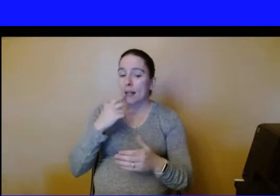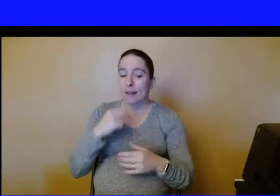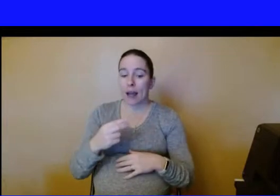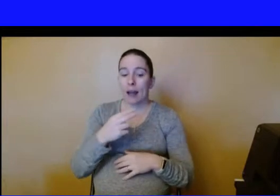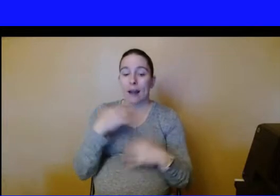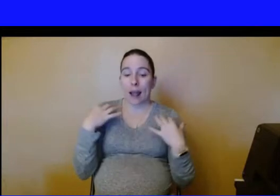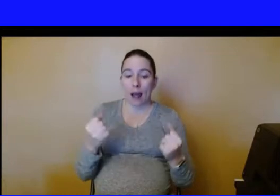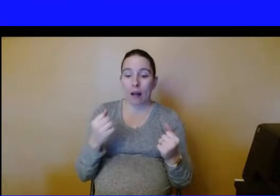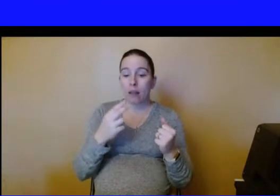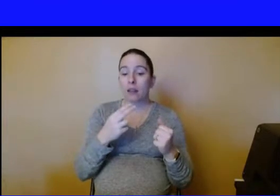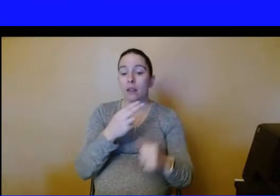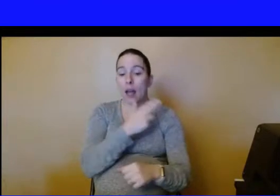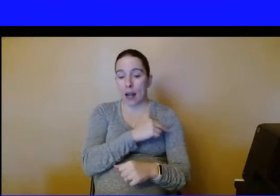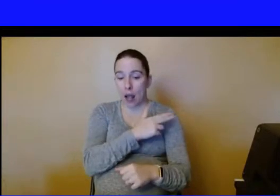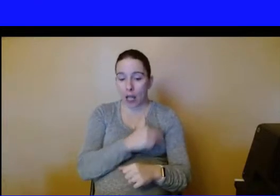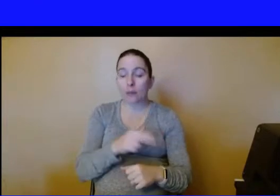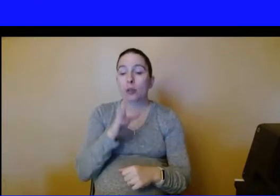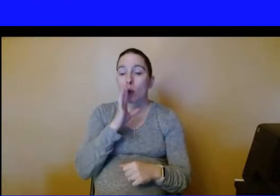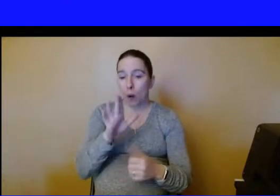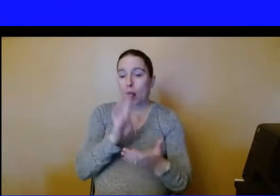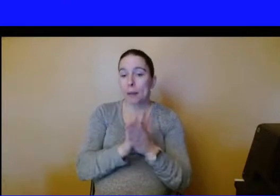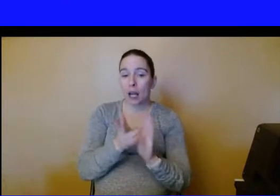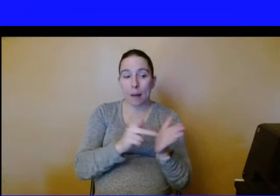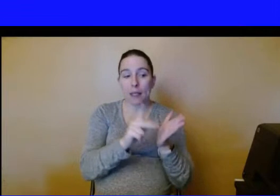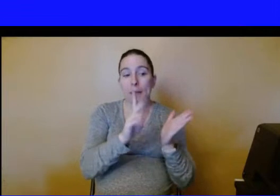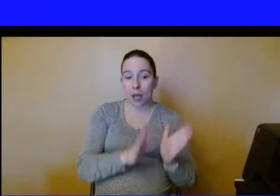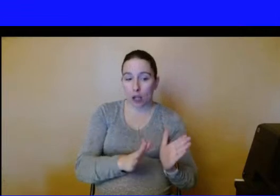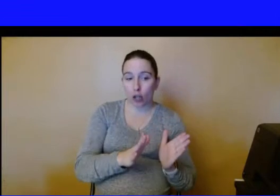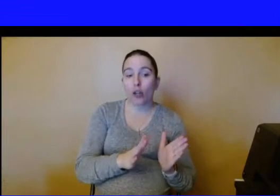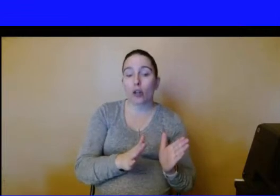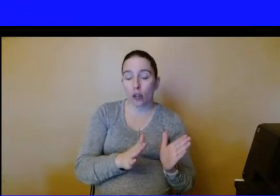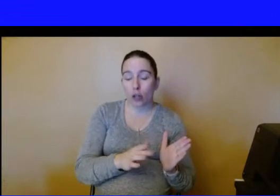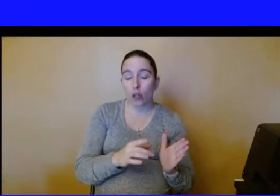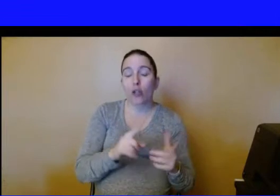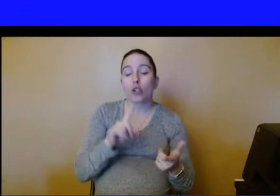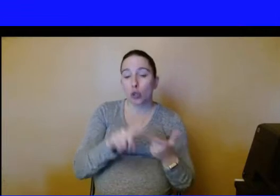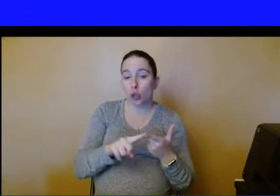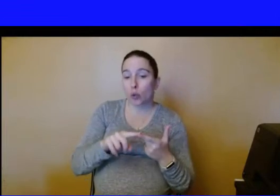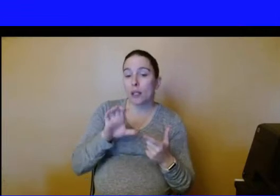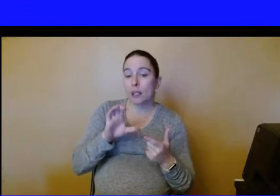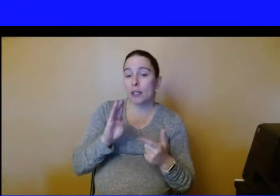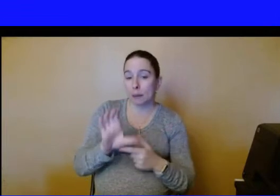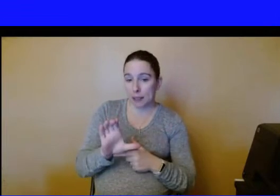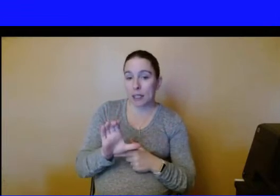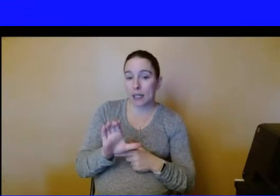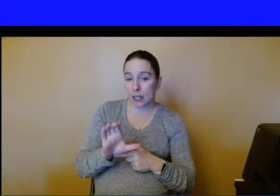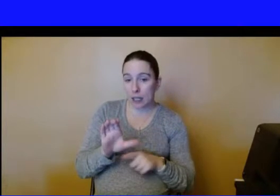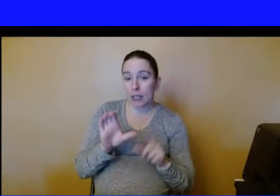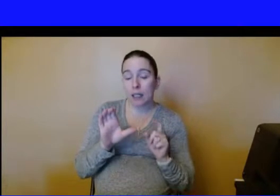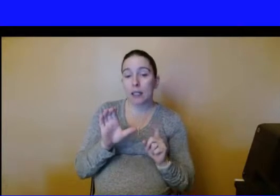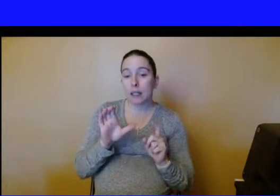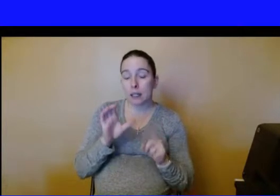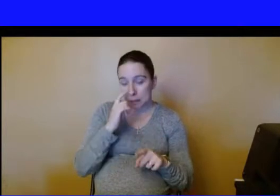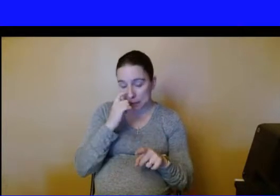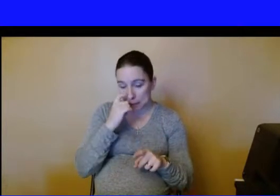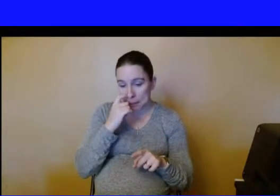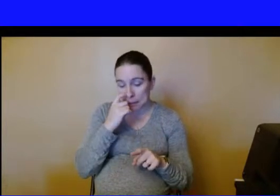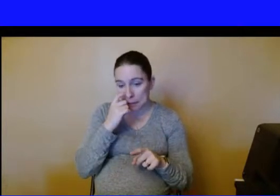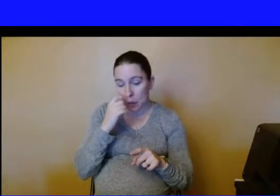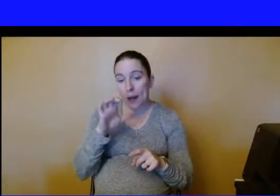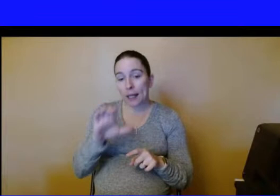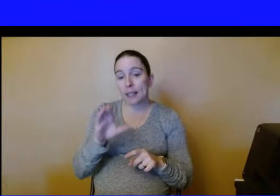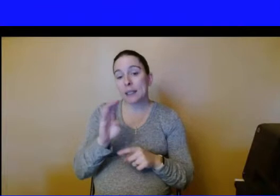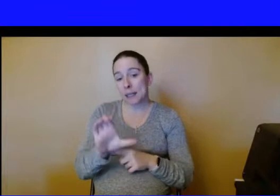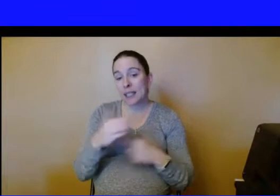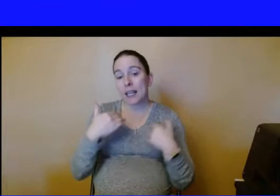Yes, the interventions that they provide are the care management services, correct? Okay, and